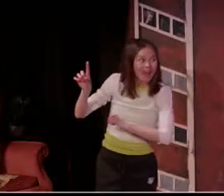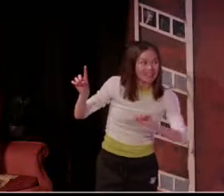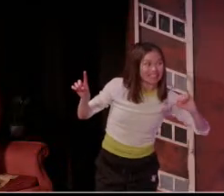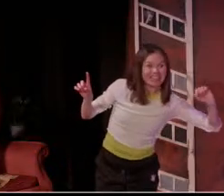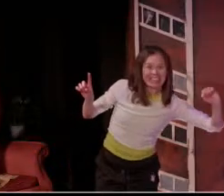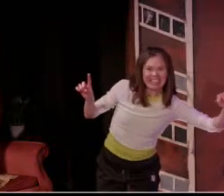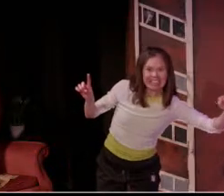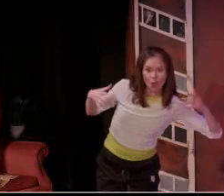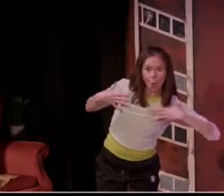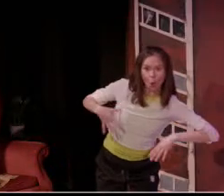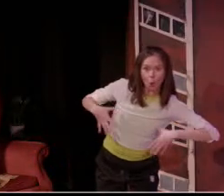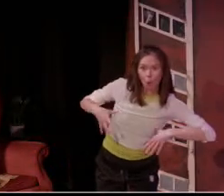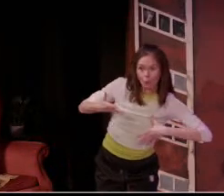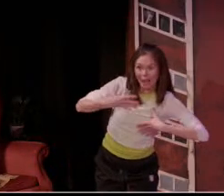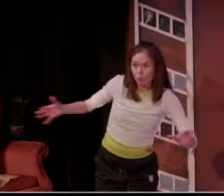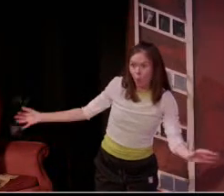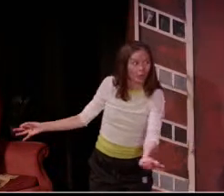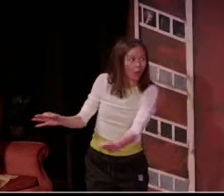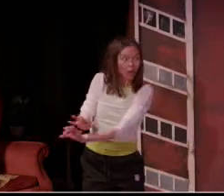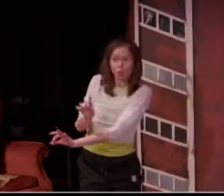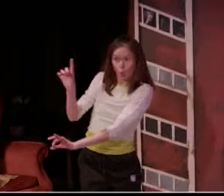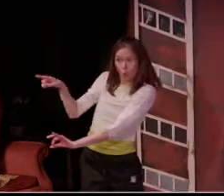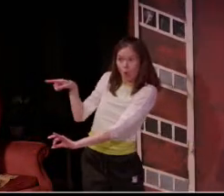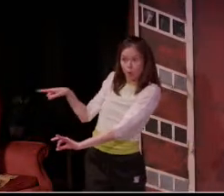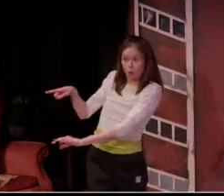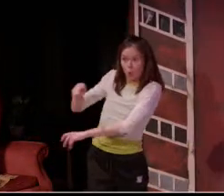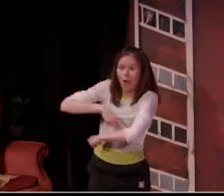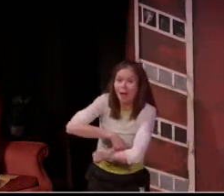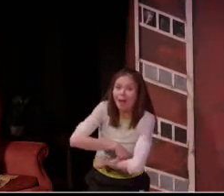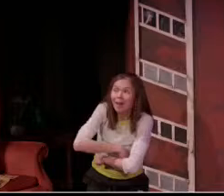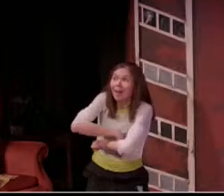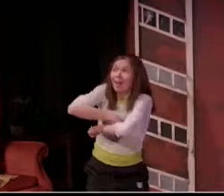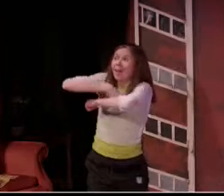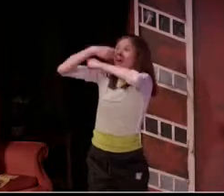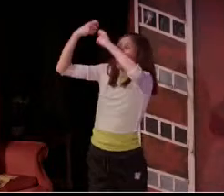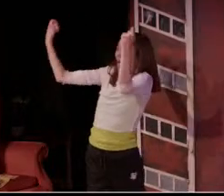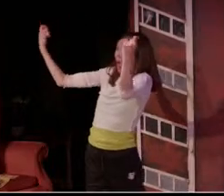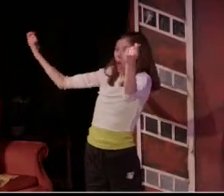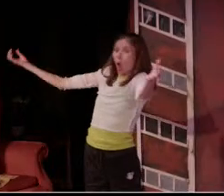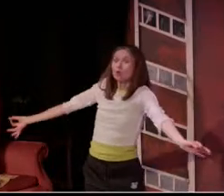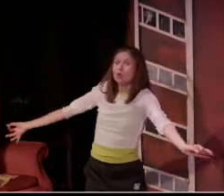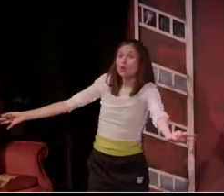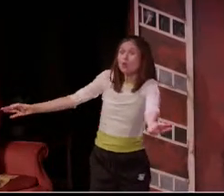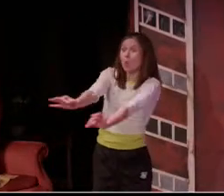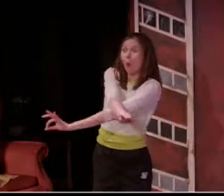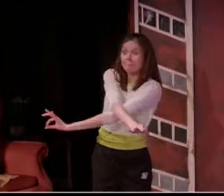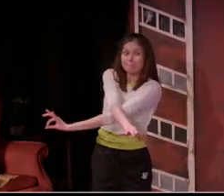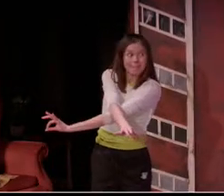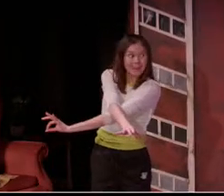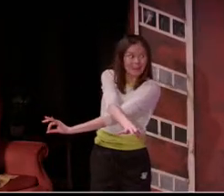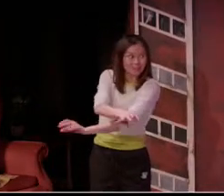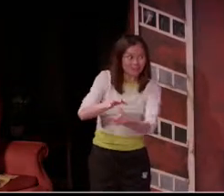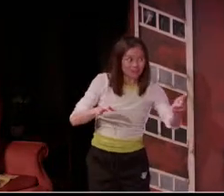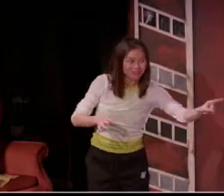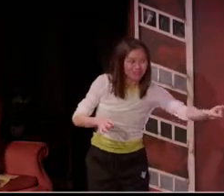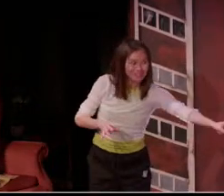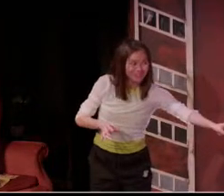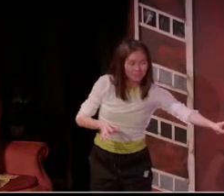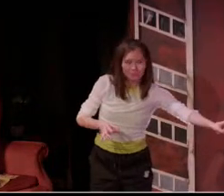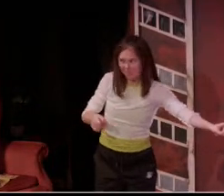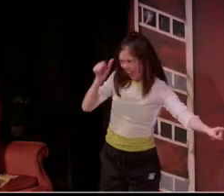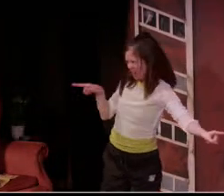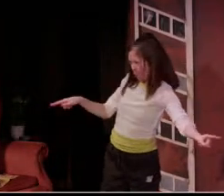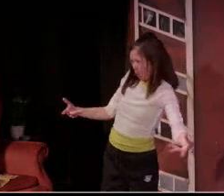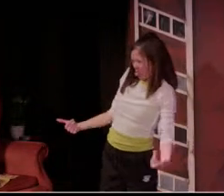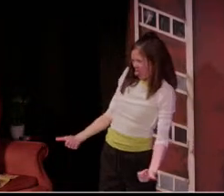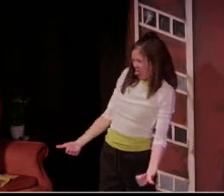Understand that you must undress yourself and trade attire with this gentleman. And although he'll be the worse